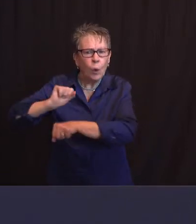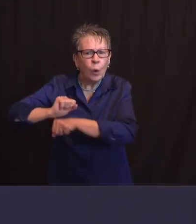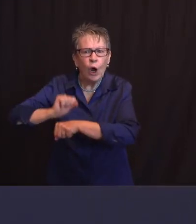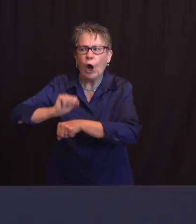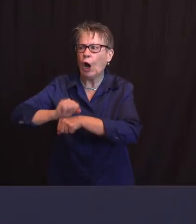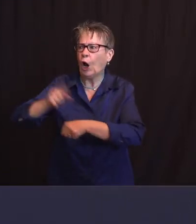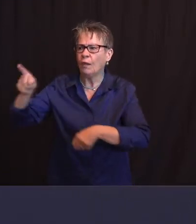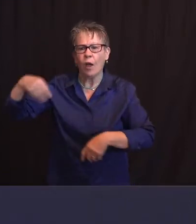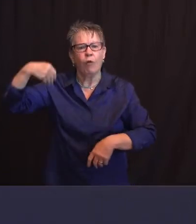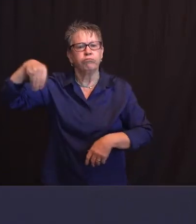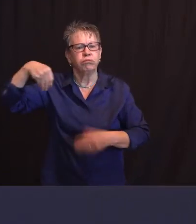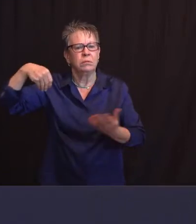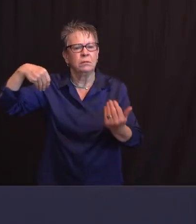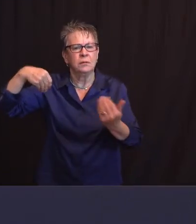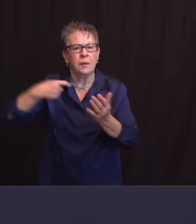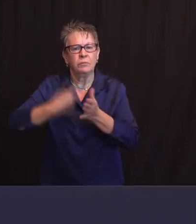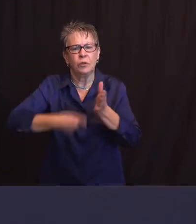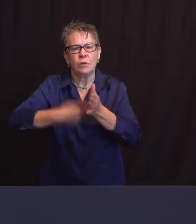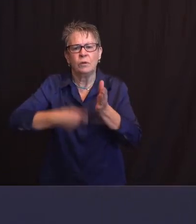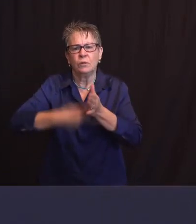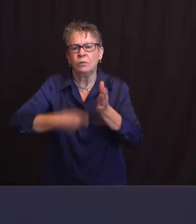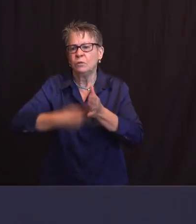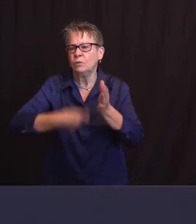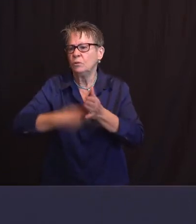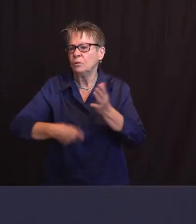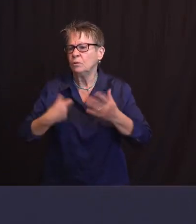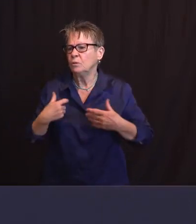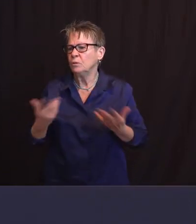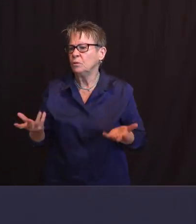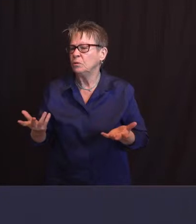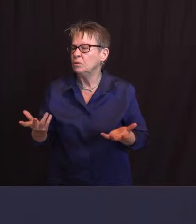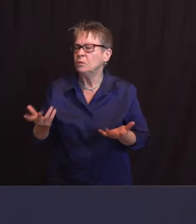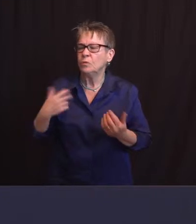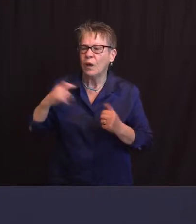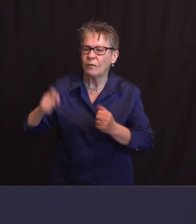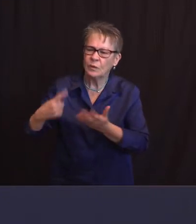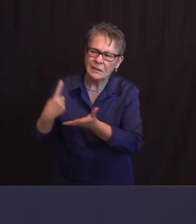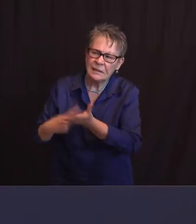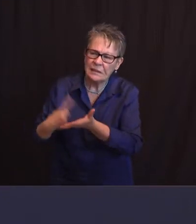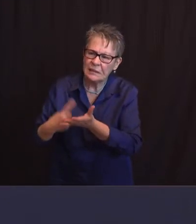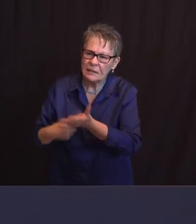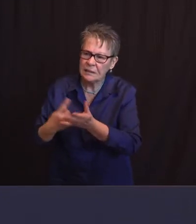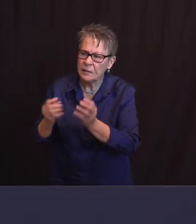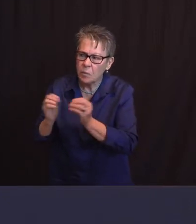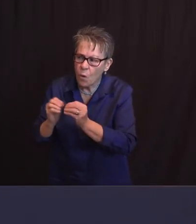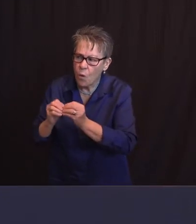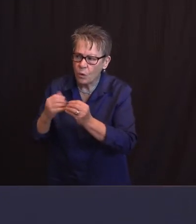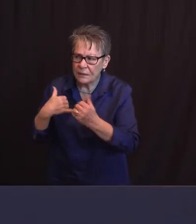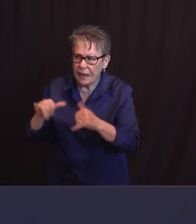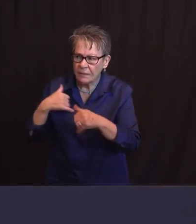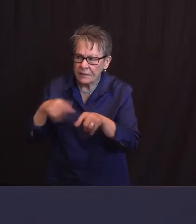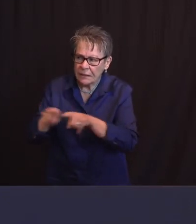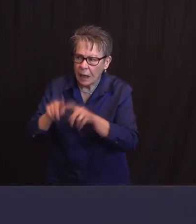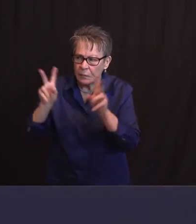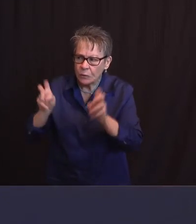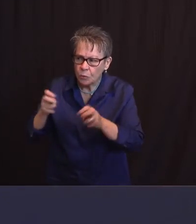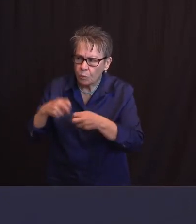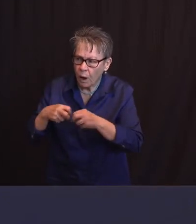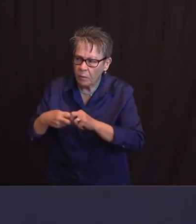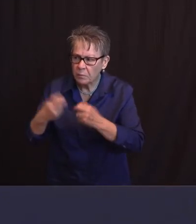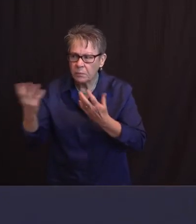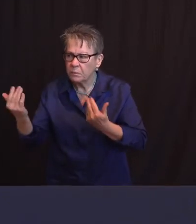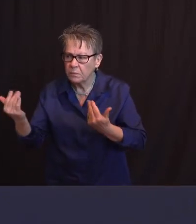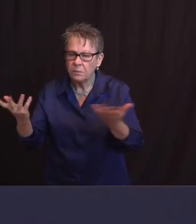that's where we were, and that continues to be where I would be today. How do I react? I had not seen Ravi